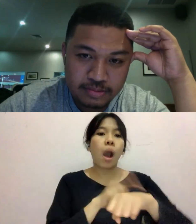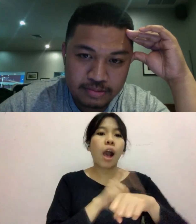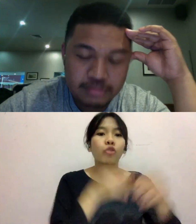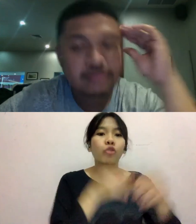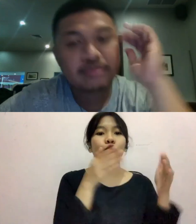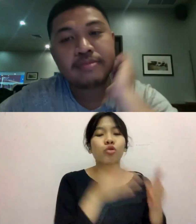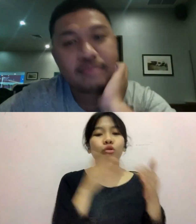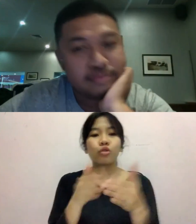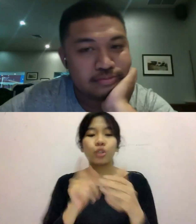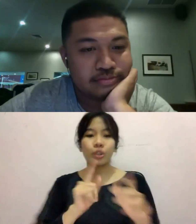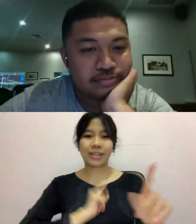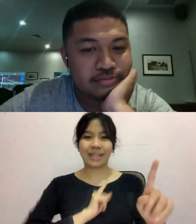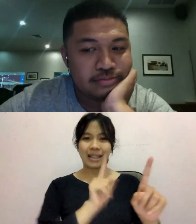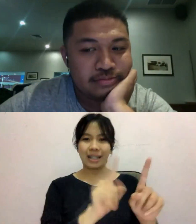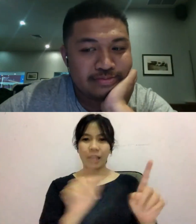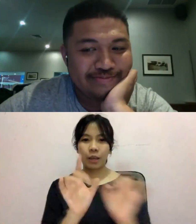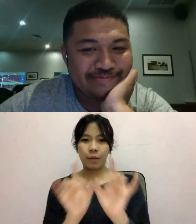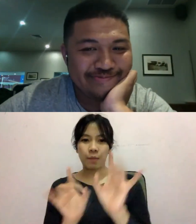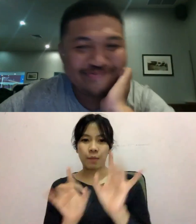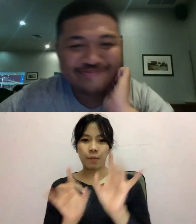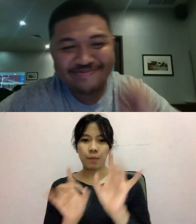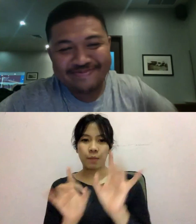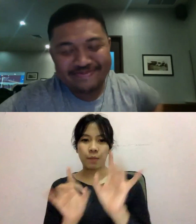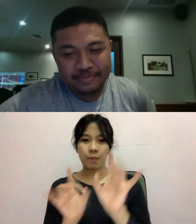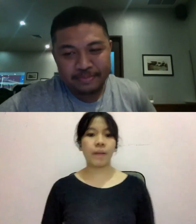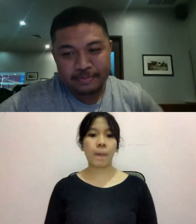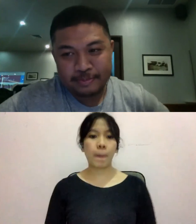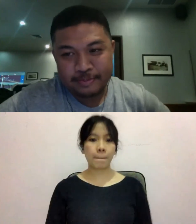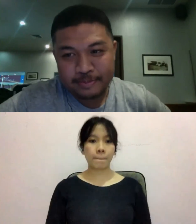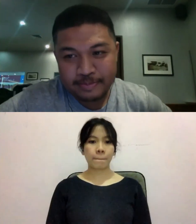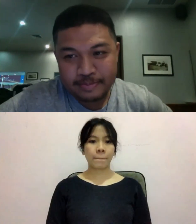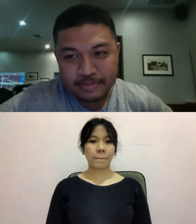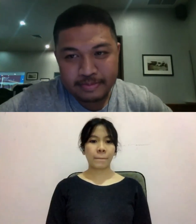to follow. Kamala Harris, other 50 people. years old, married.